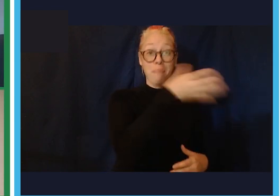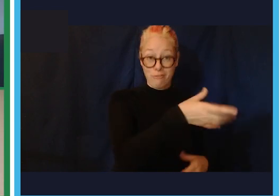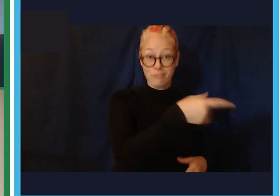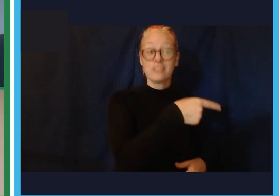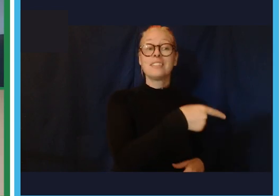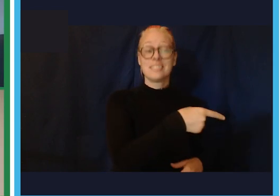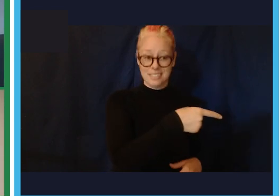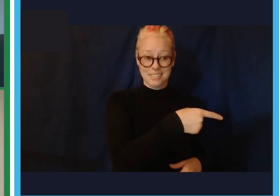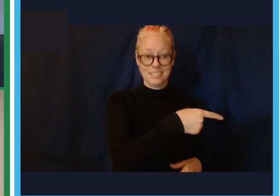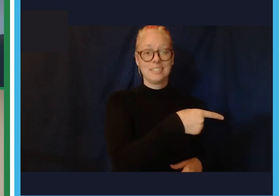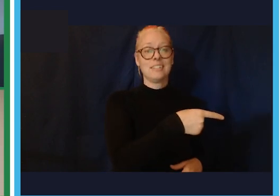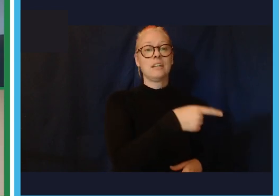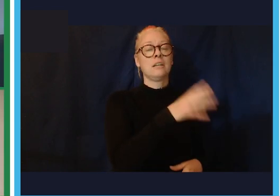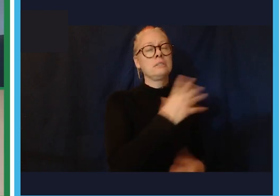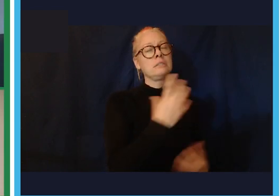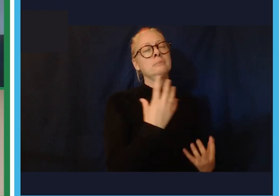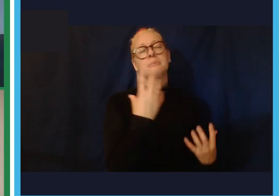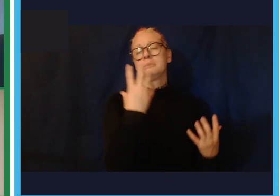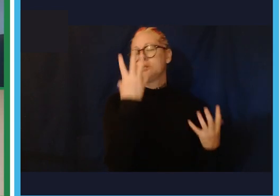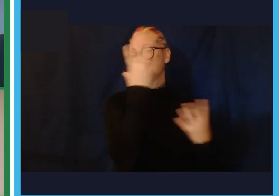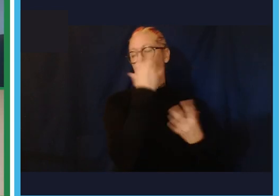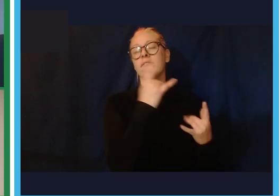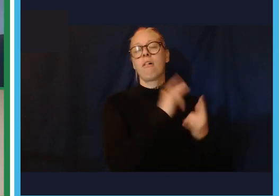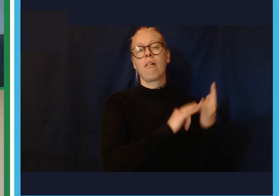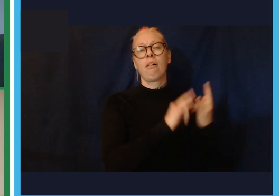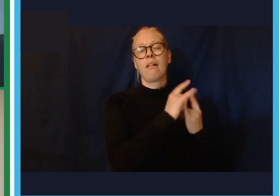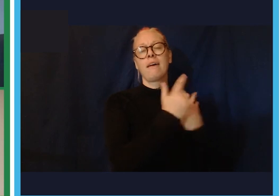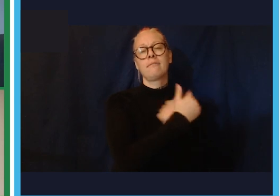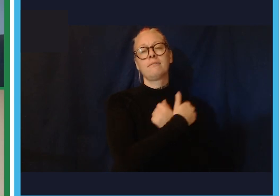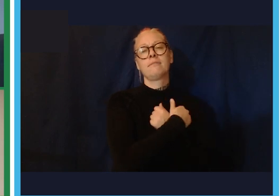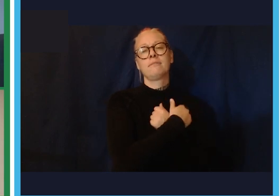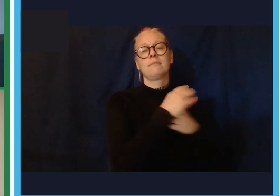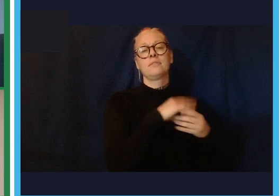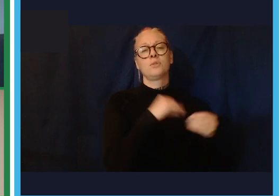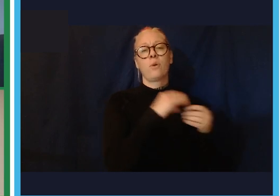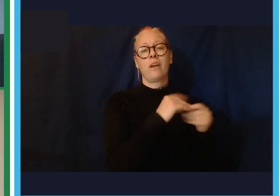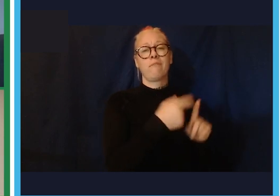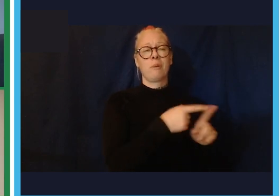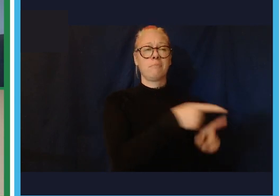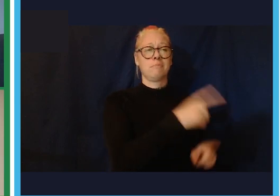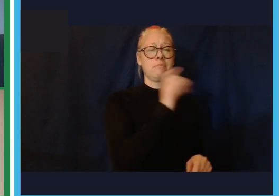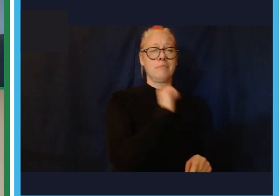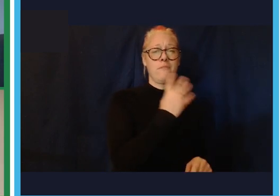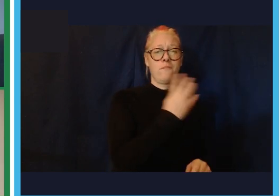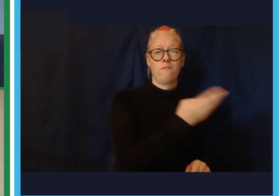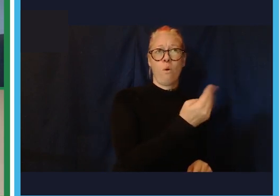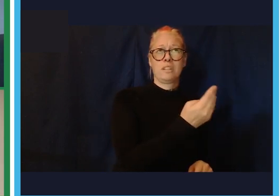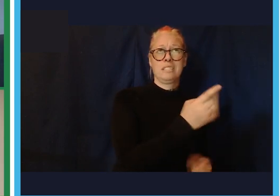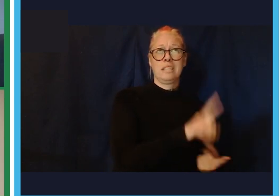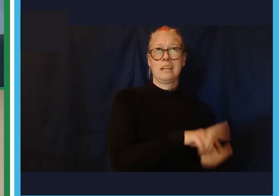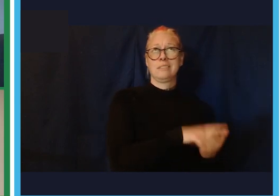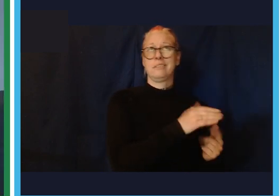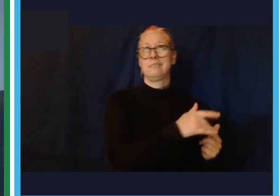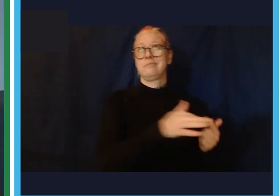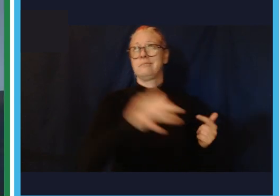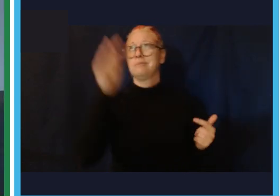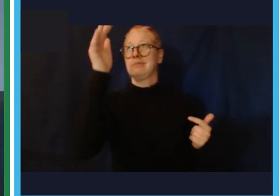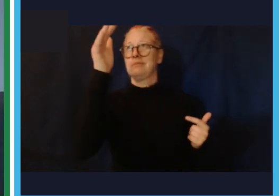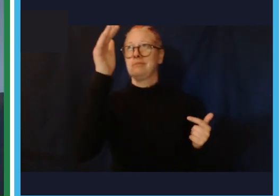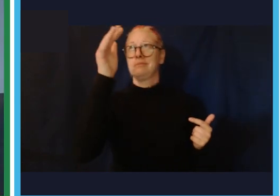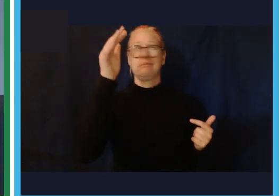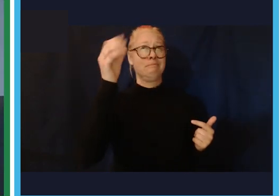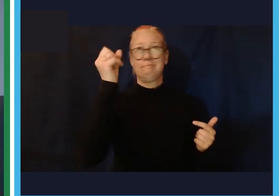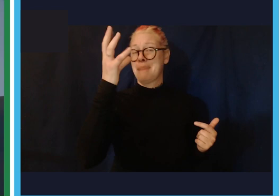many years past. So that's not kids for him, right? It's more of